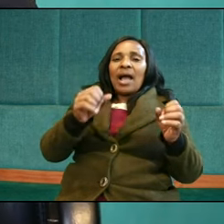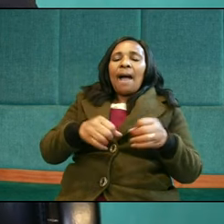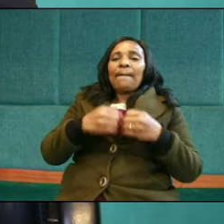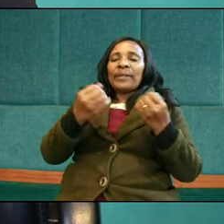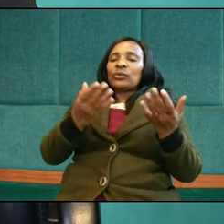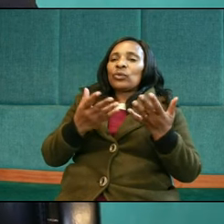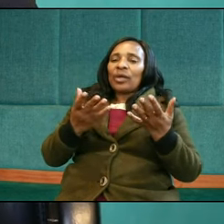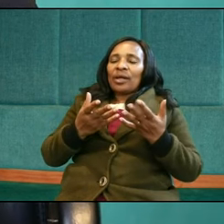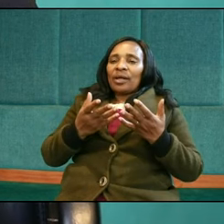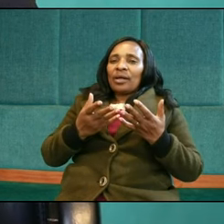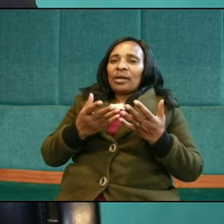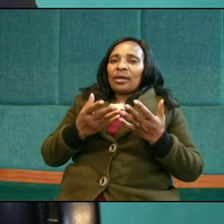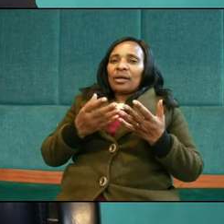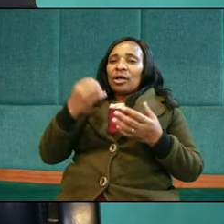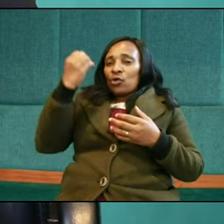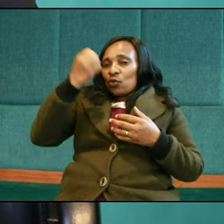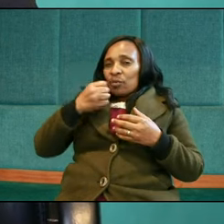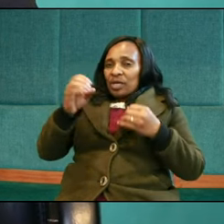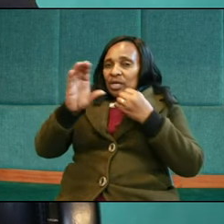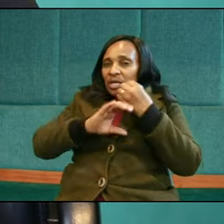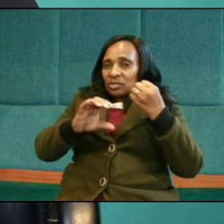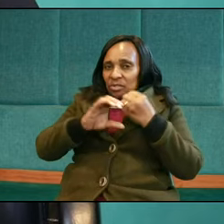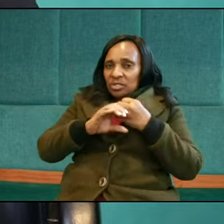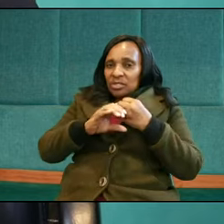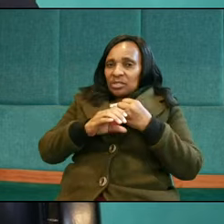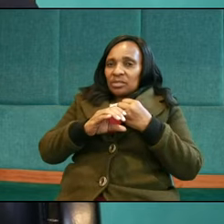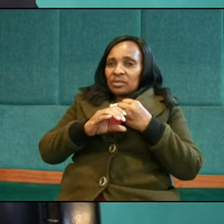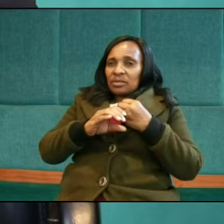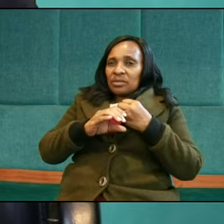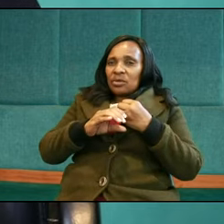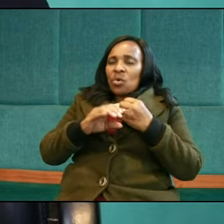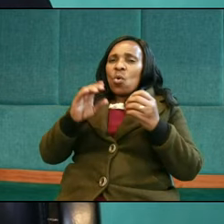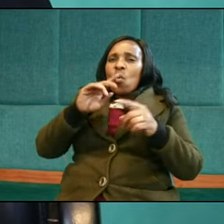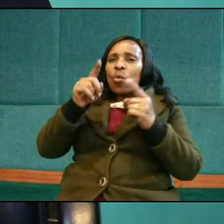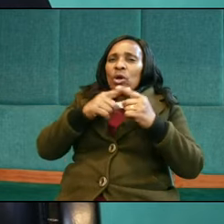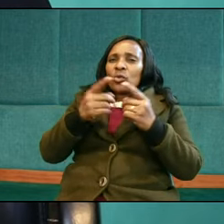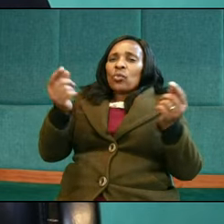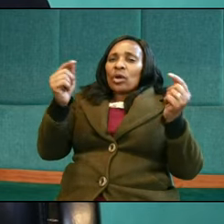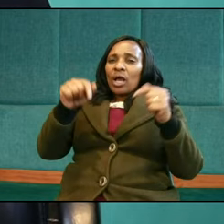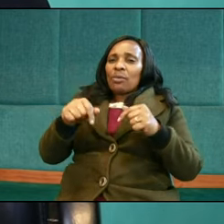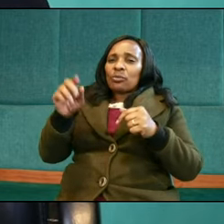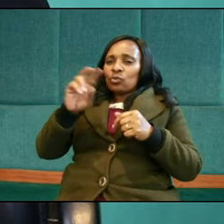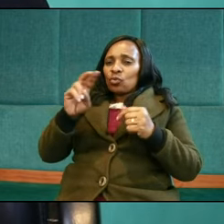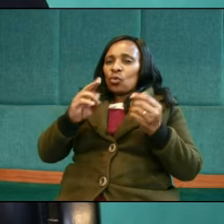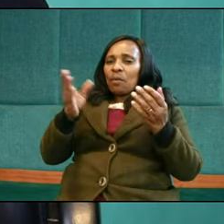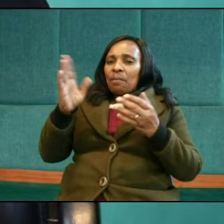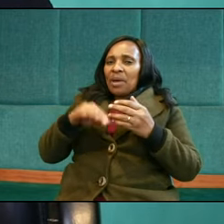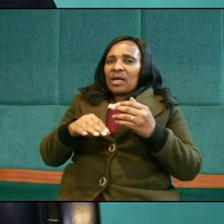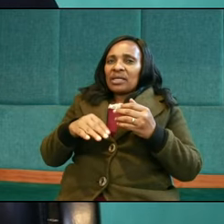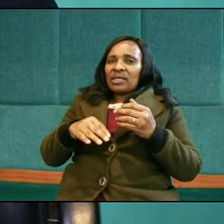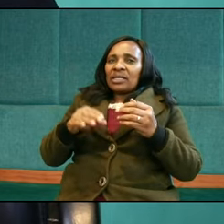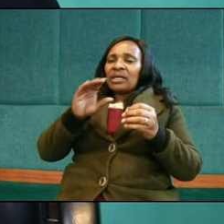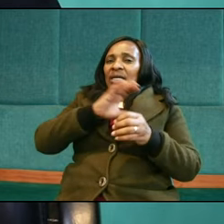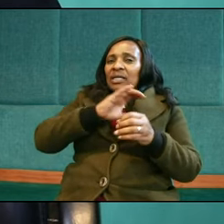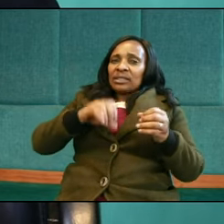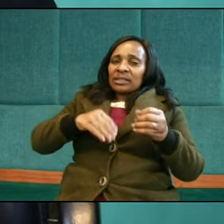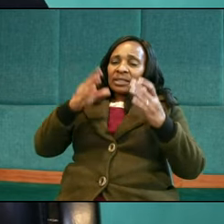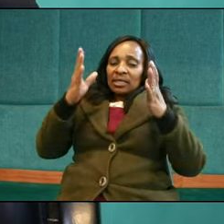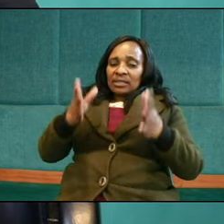in European countries. You know, when you come to look back at it, Christianity